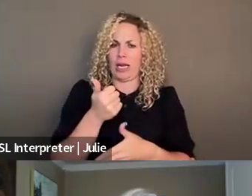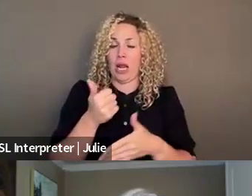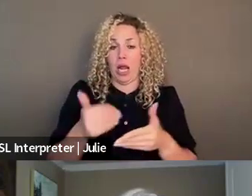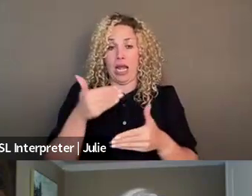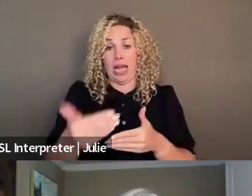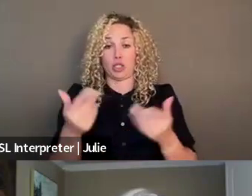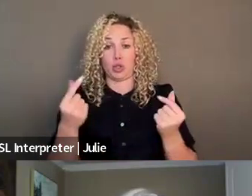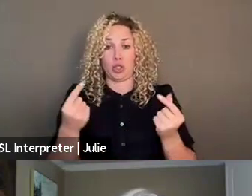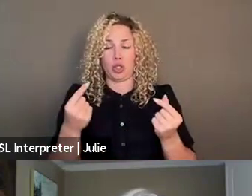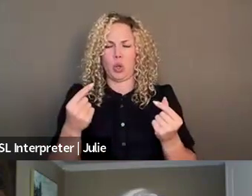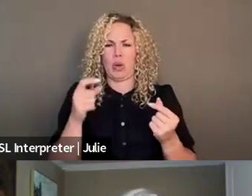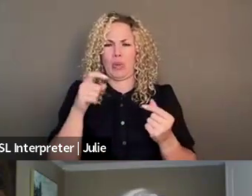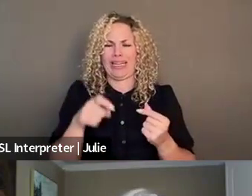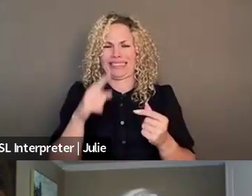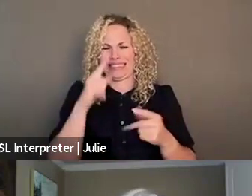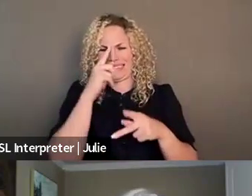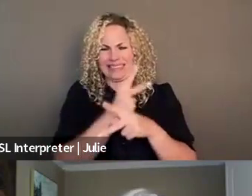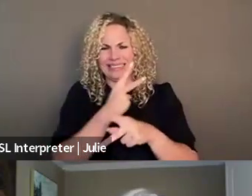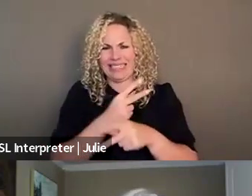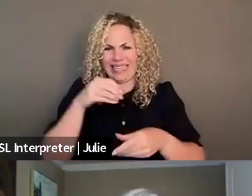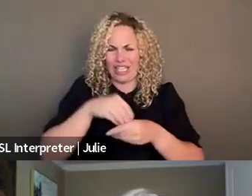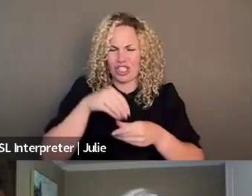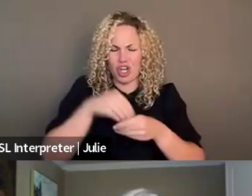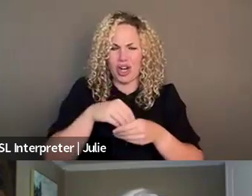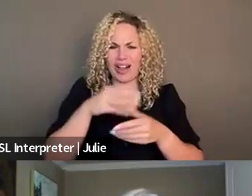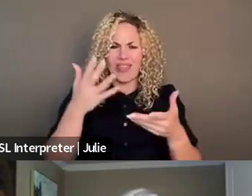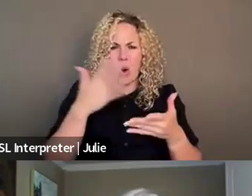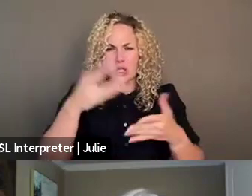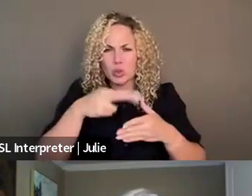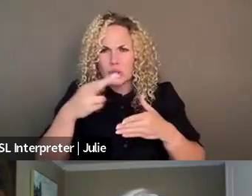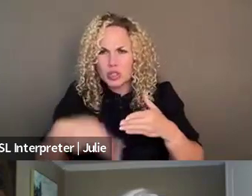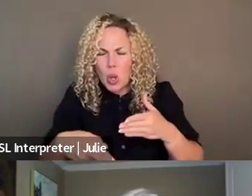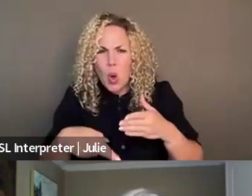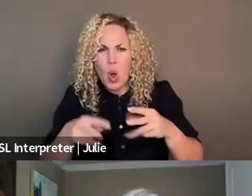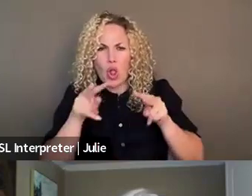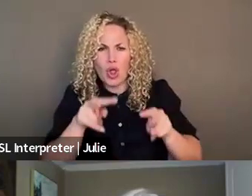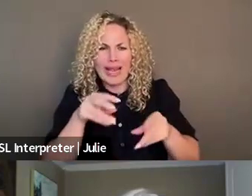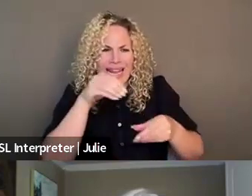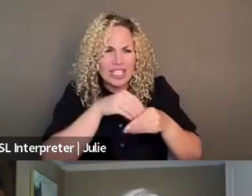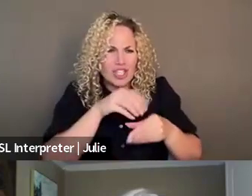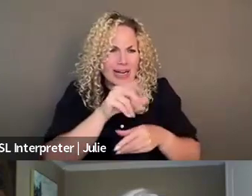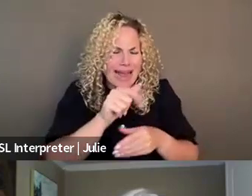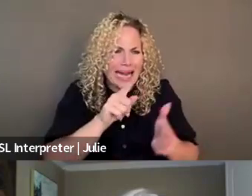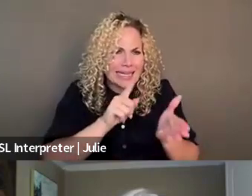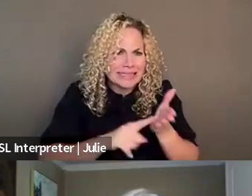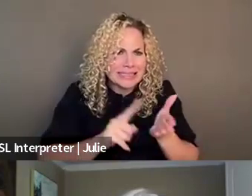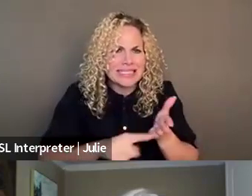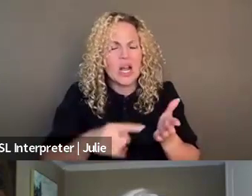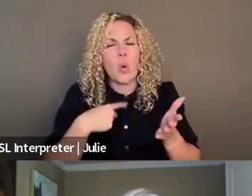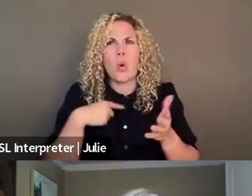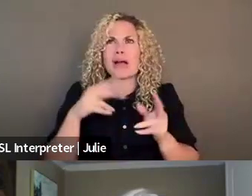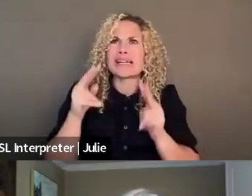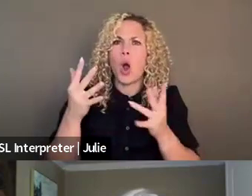meet internally to look at the results. We also look at our internal data, and we're currently awaiting